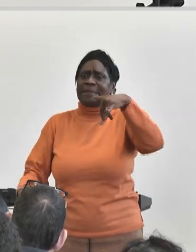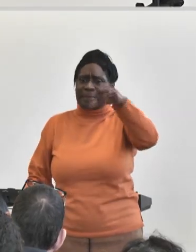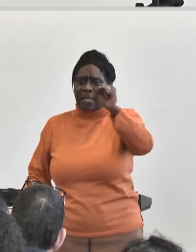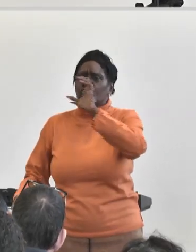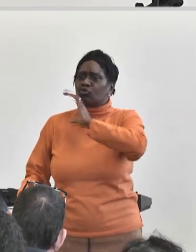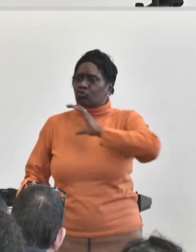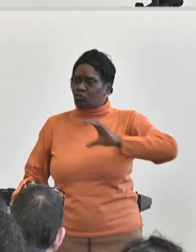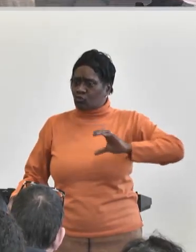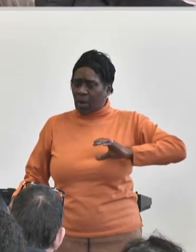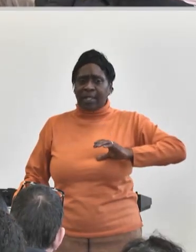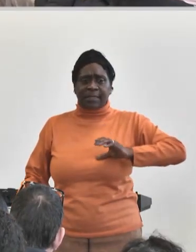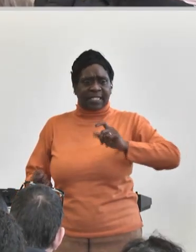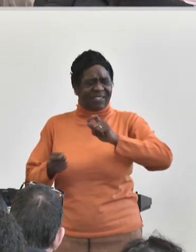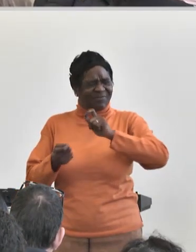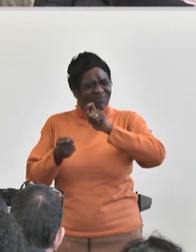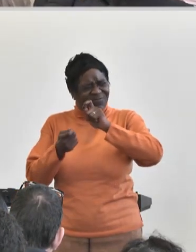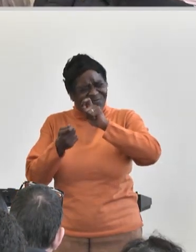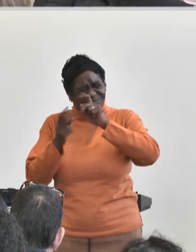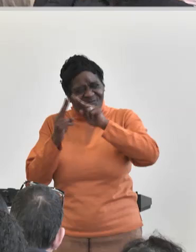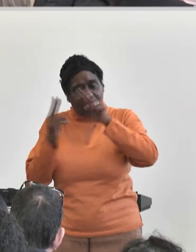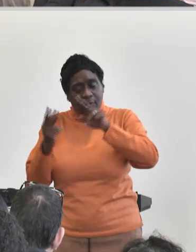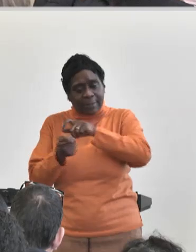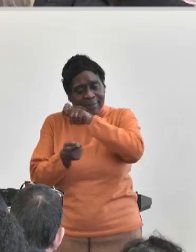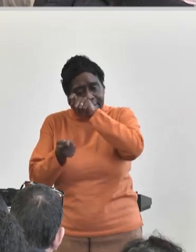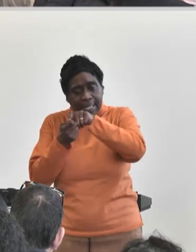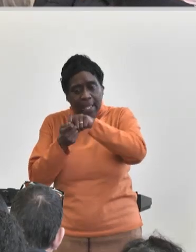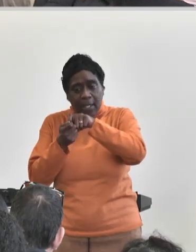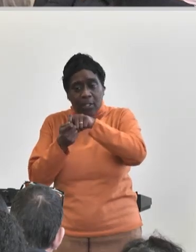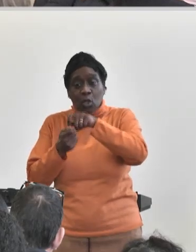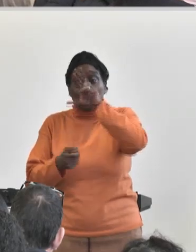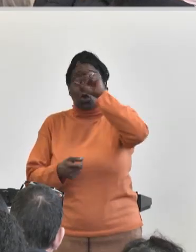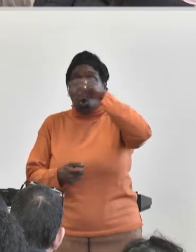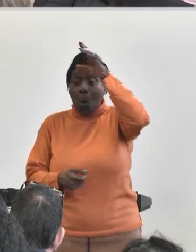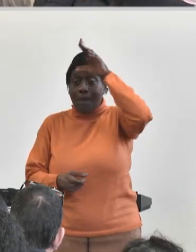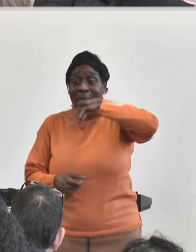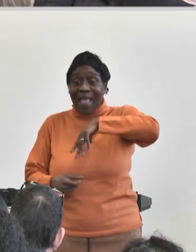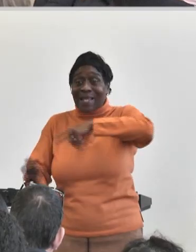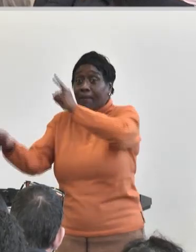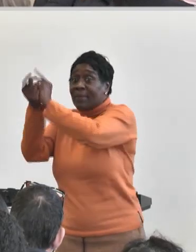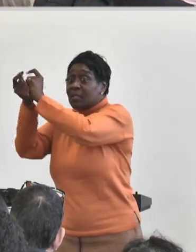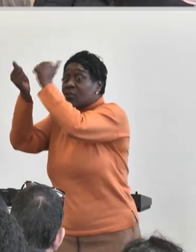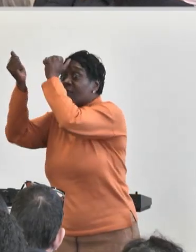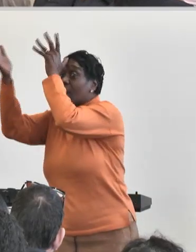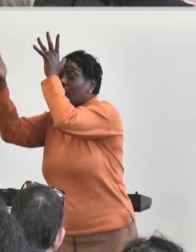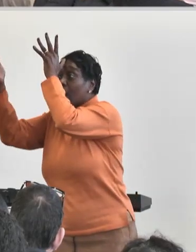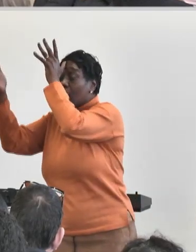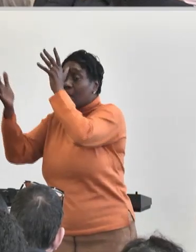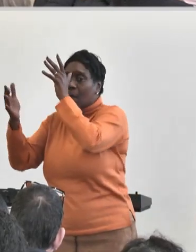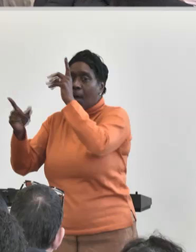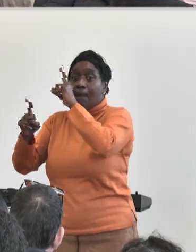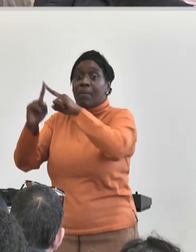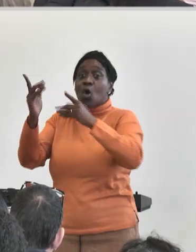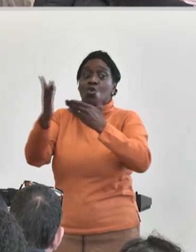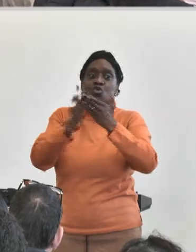is exclusive. Que Jesucristo es exclusivo. In that he said, no man comes unto the Father no hay ningún hombre que venga al Padre, but